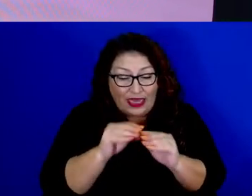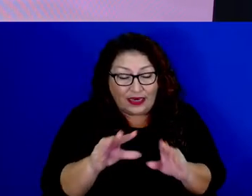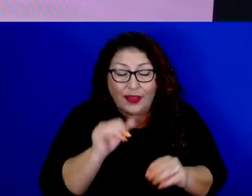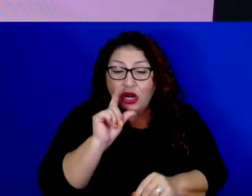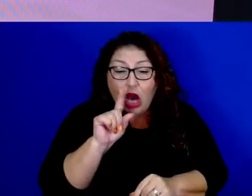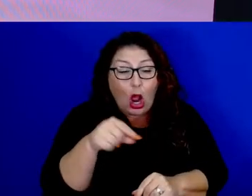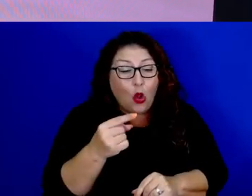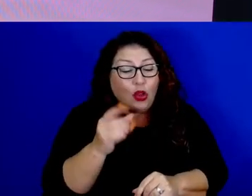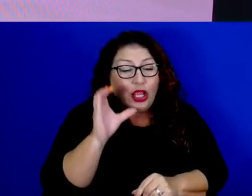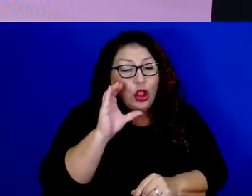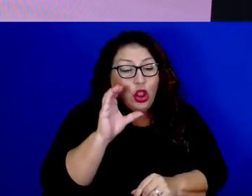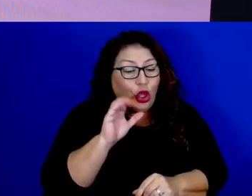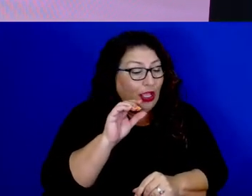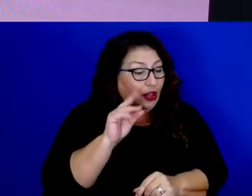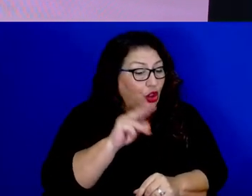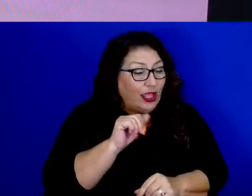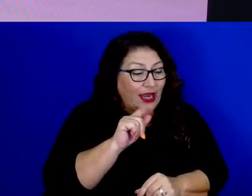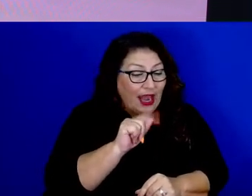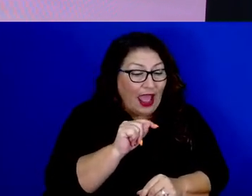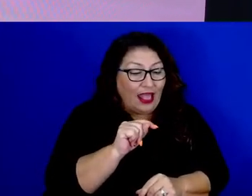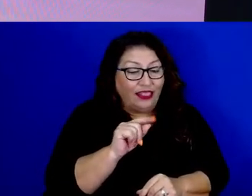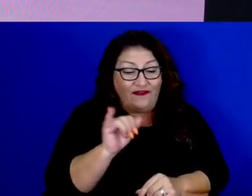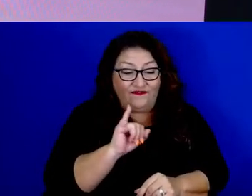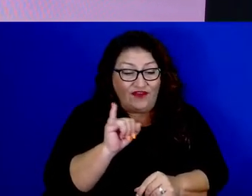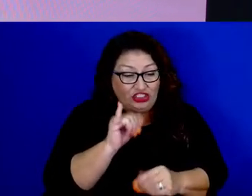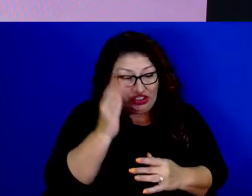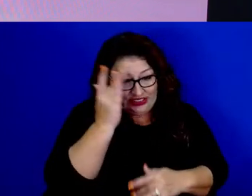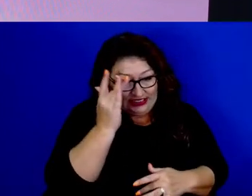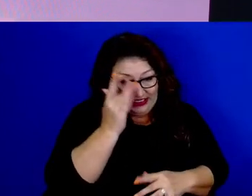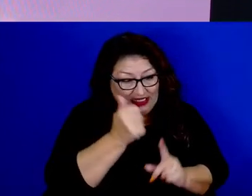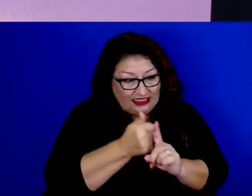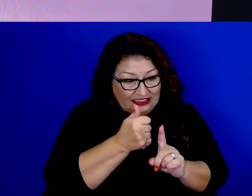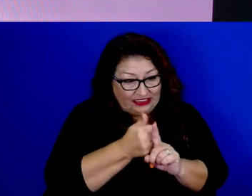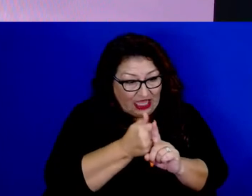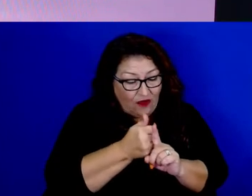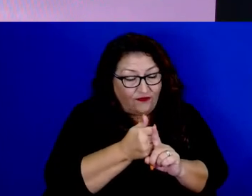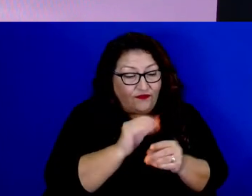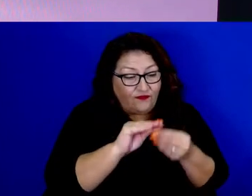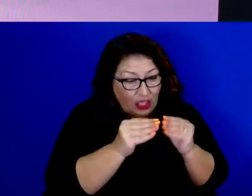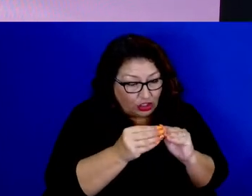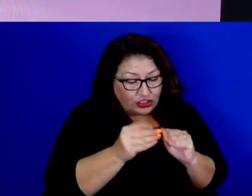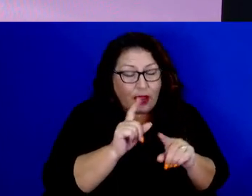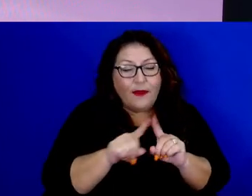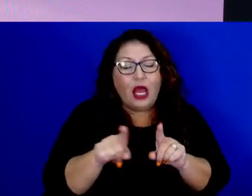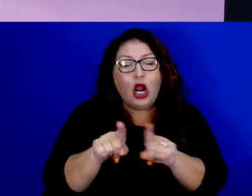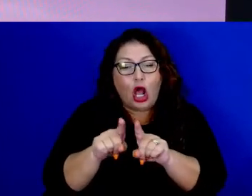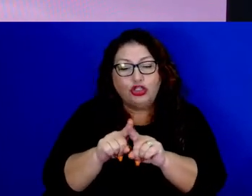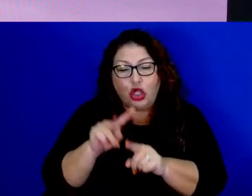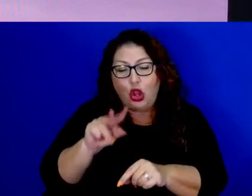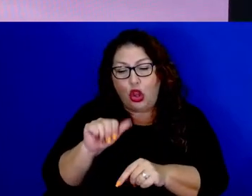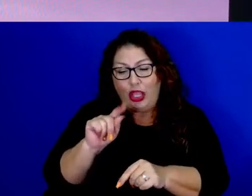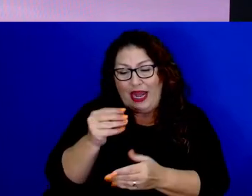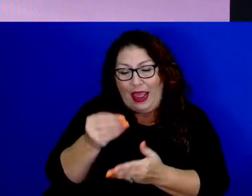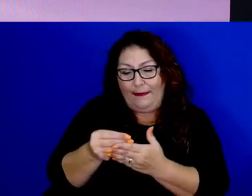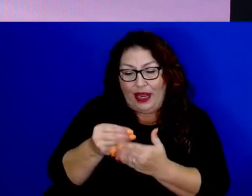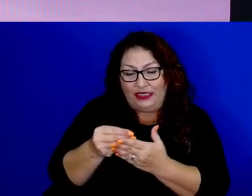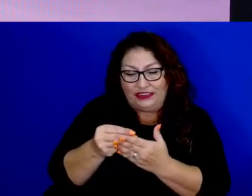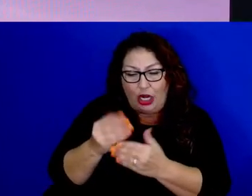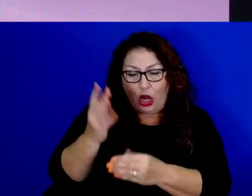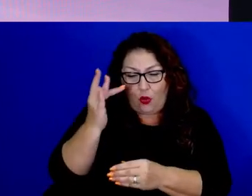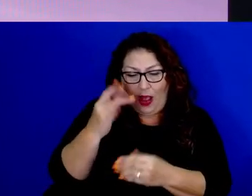the infectious disease epidemiology figures, but looking at monitoring the wider health impacts of